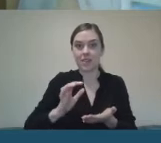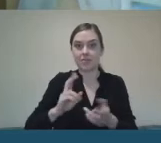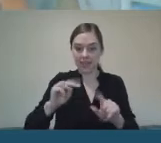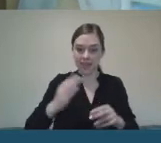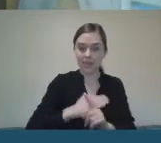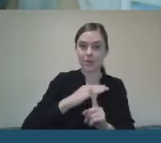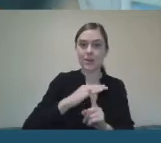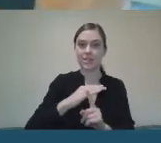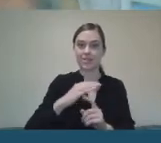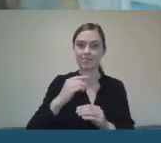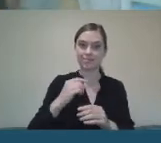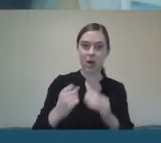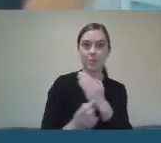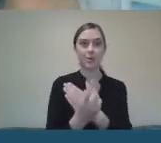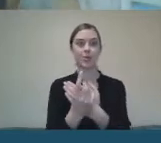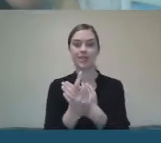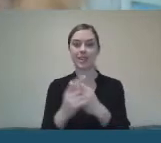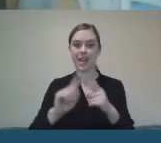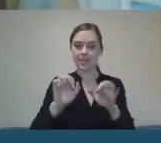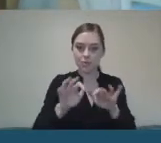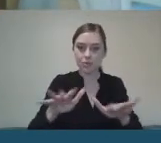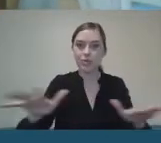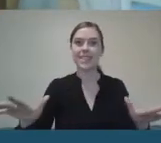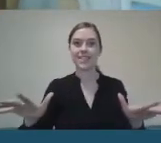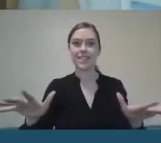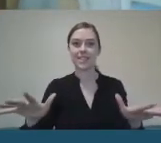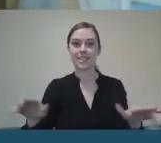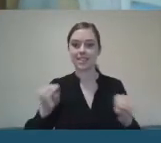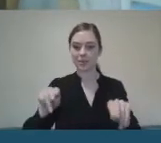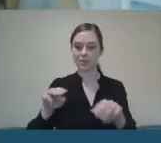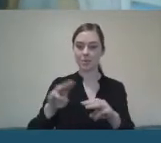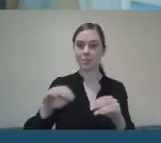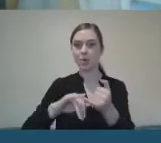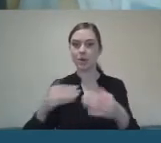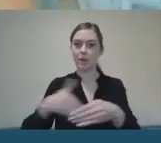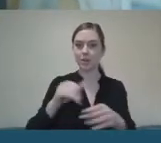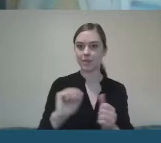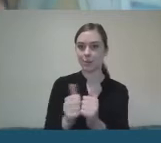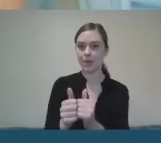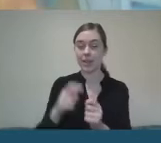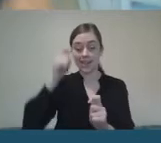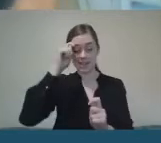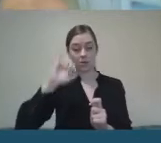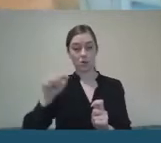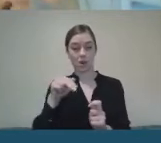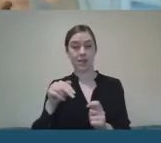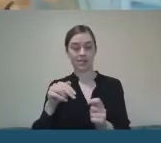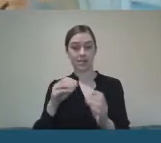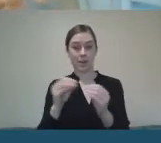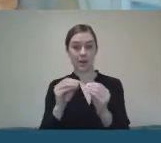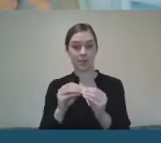with disability, try and increase the reach into those populations. And I think Joanne made a really good point as well about trying